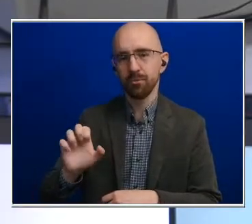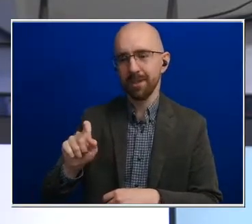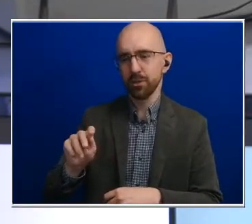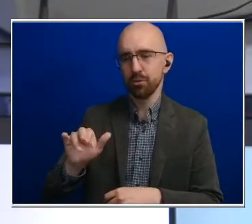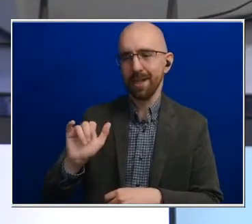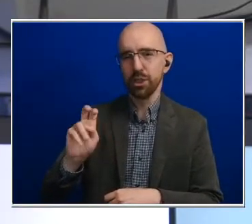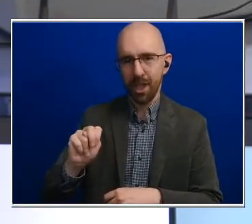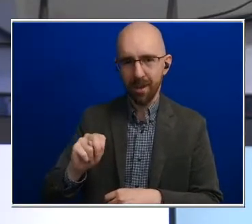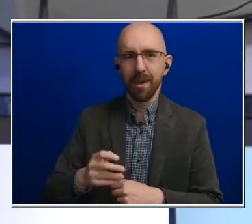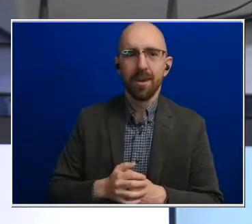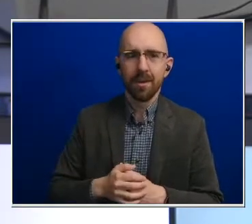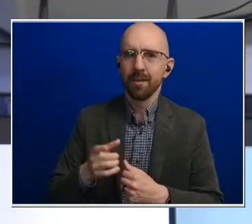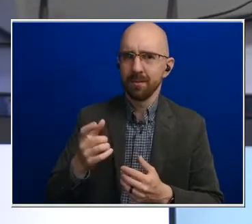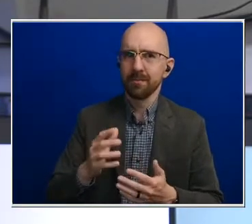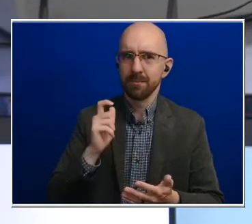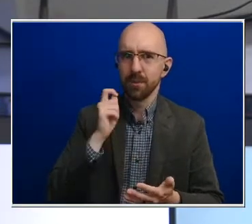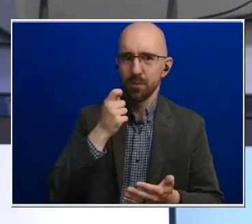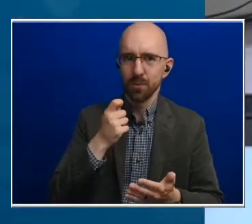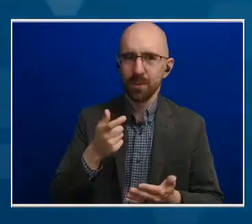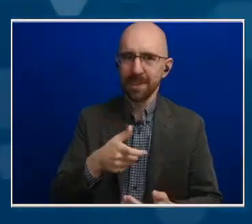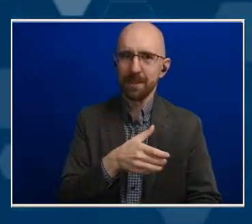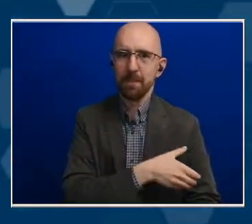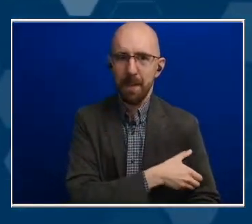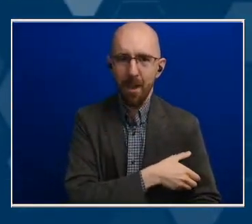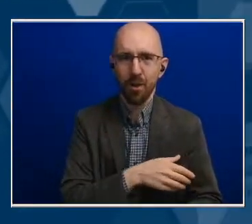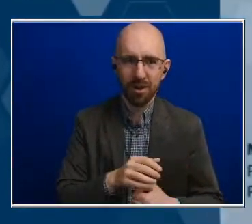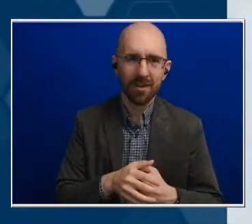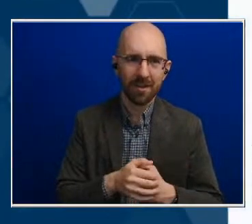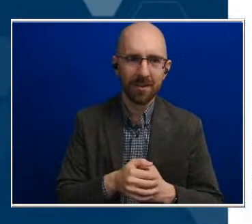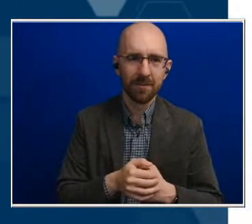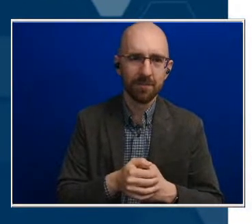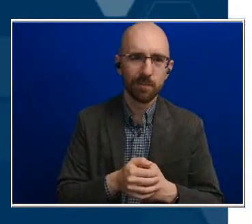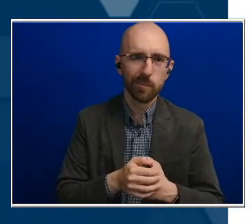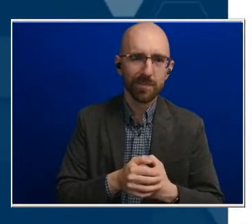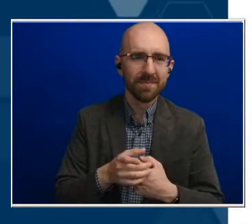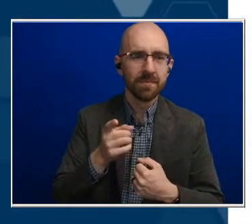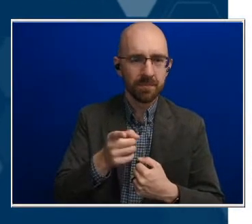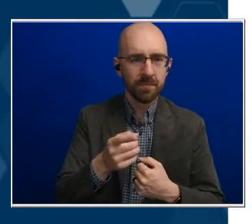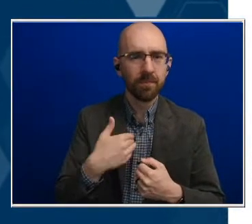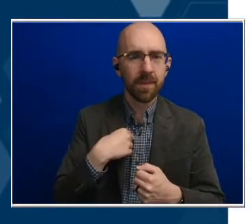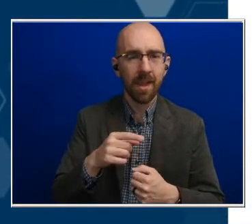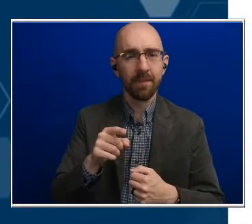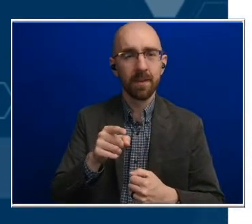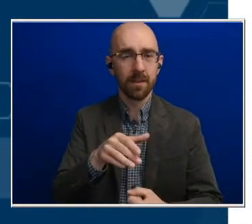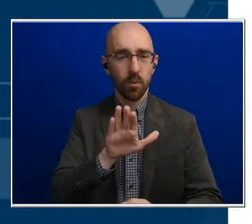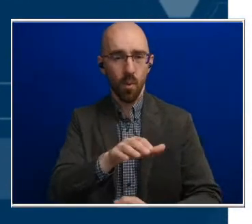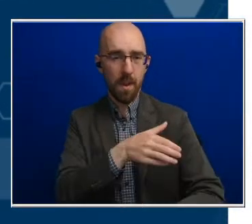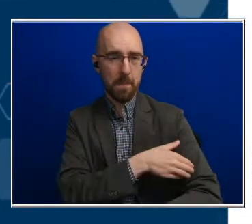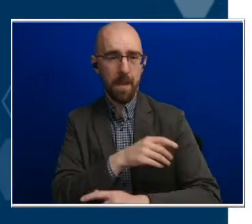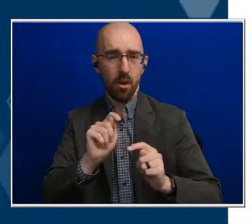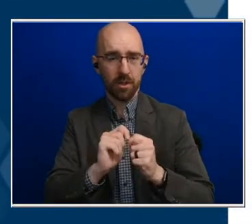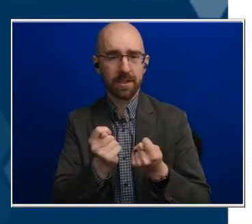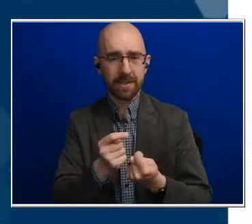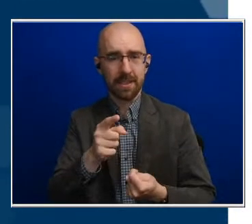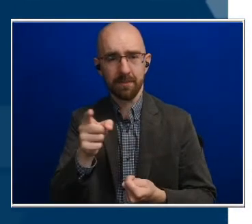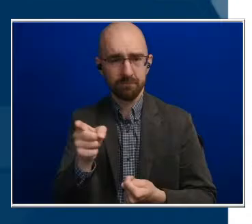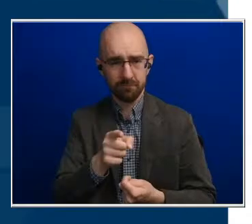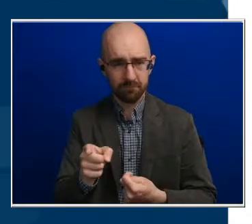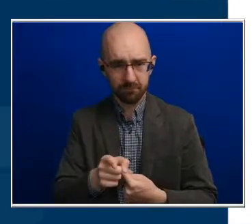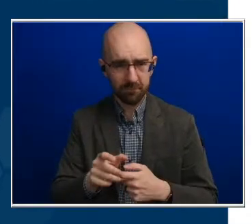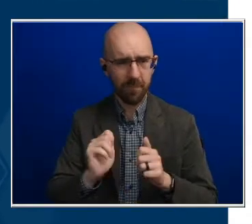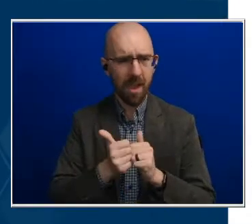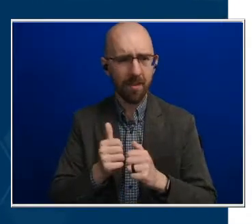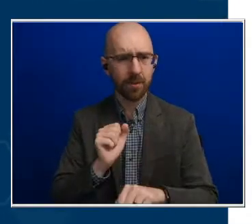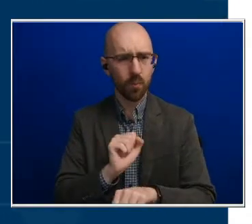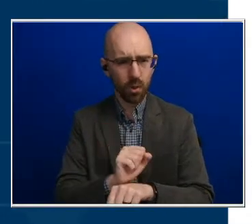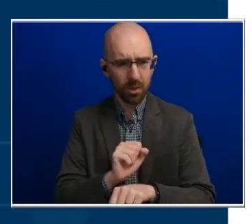say it's very empowering. Well, science is a team sport. We have headshots of your Empower team. Tell us a little bit about how this is working and how